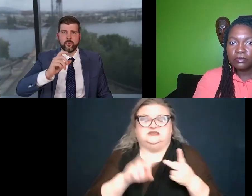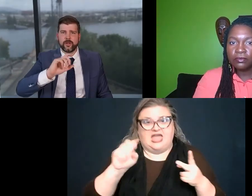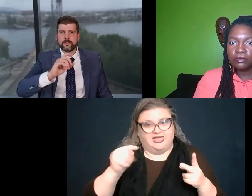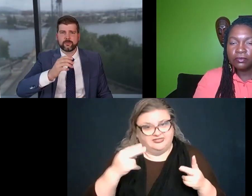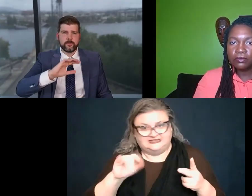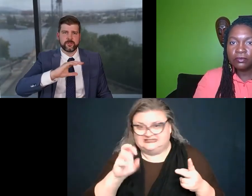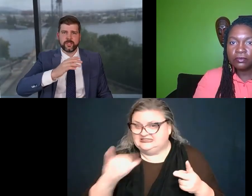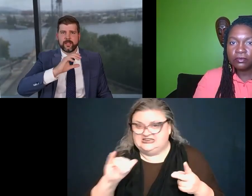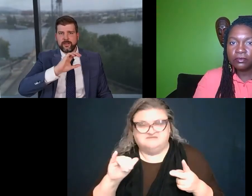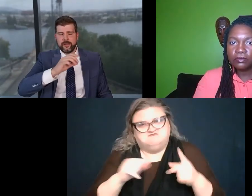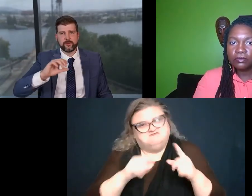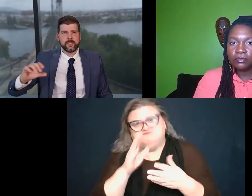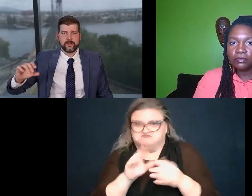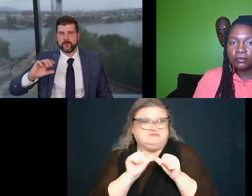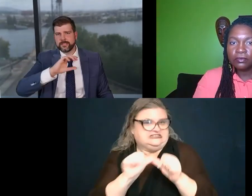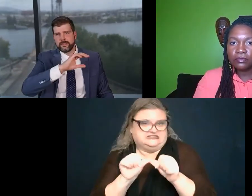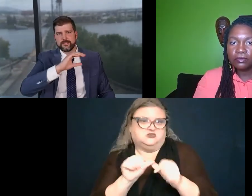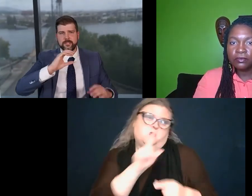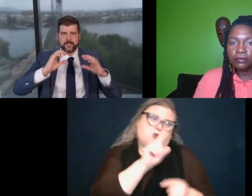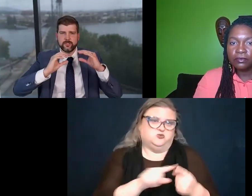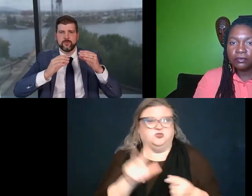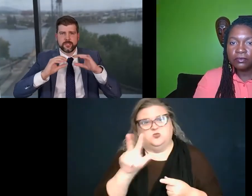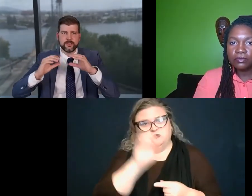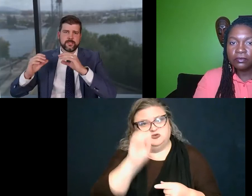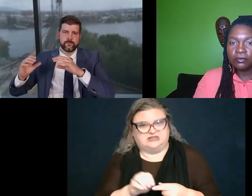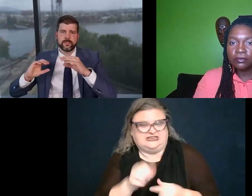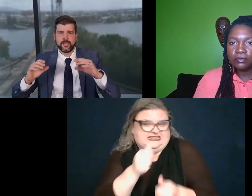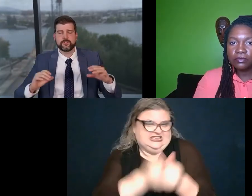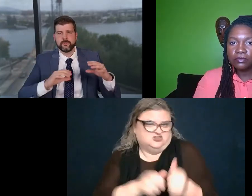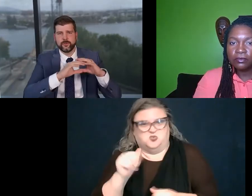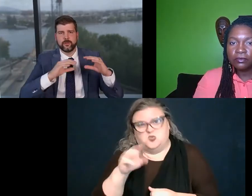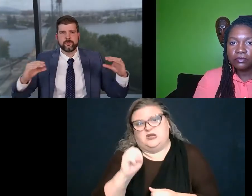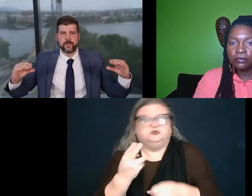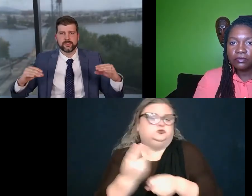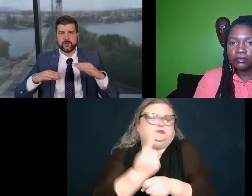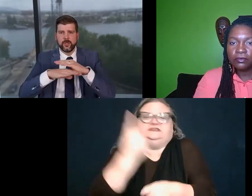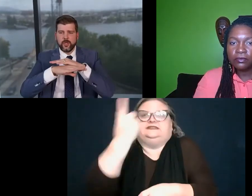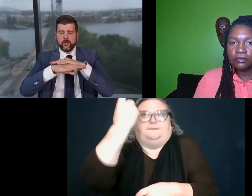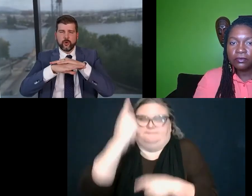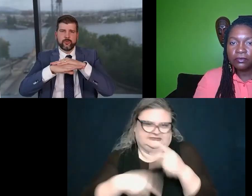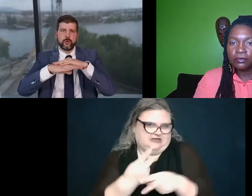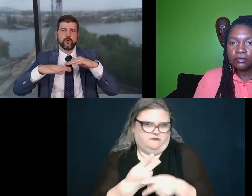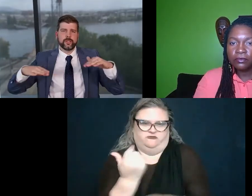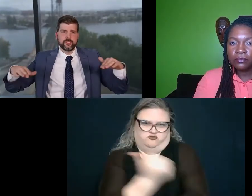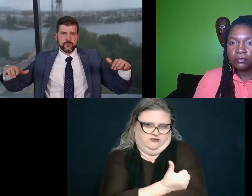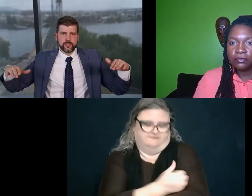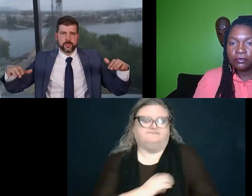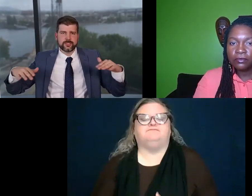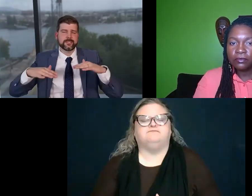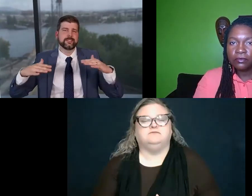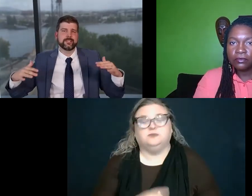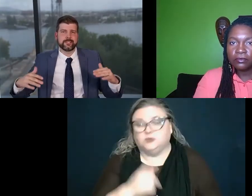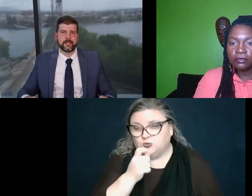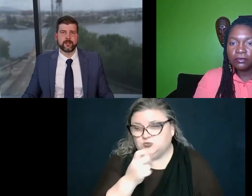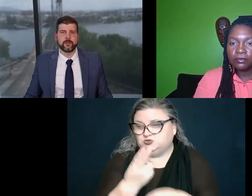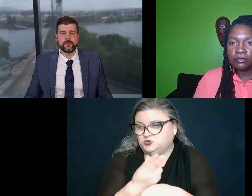About 1-3% of every race ethnicity is using different types of drugs. So who is using drugs